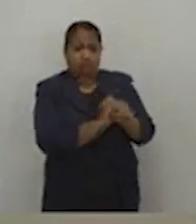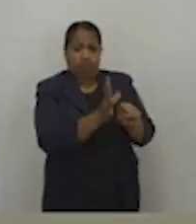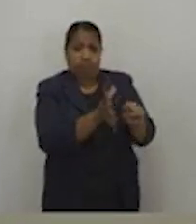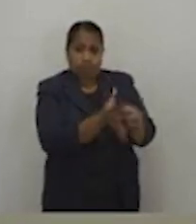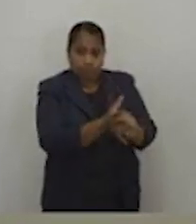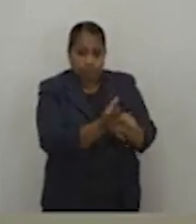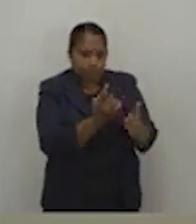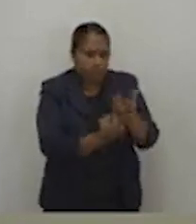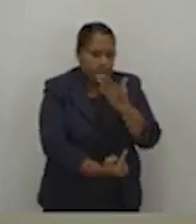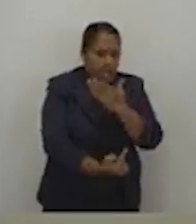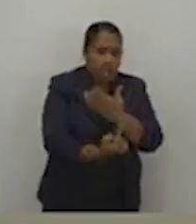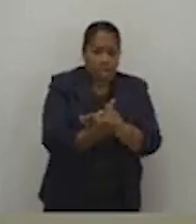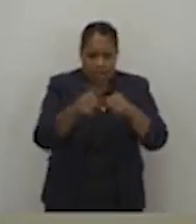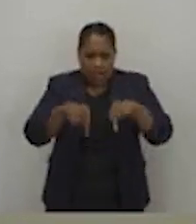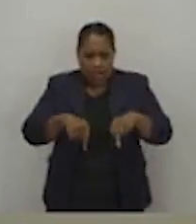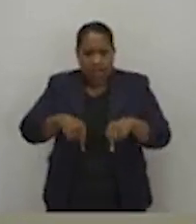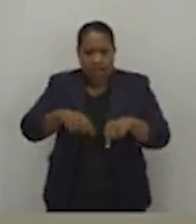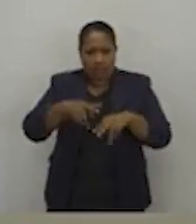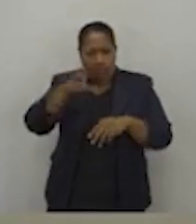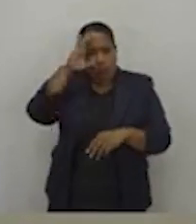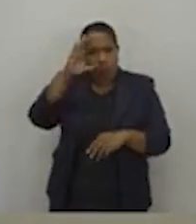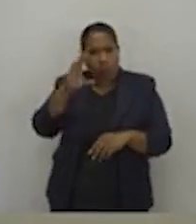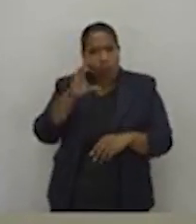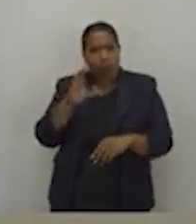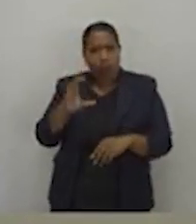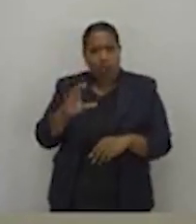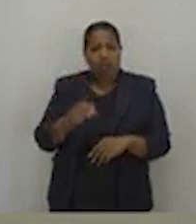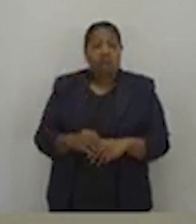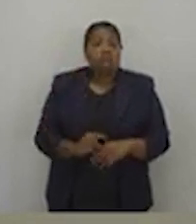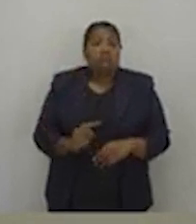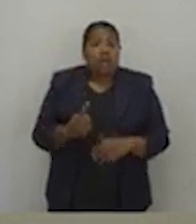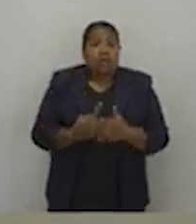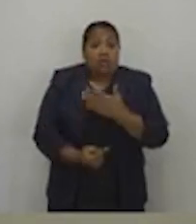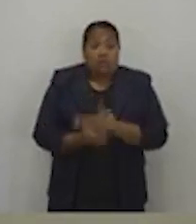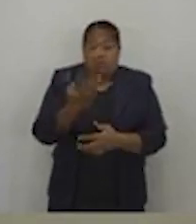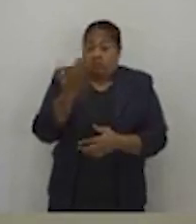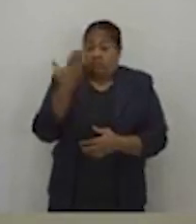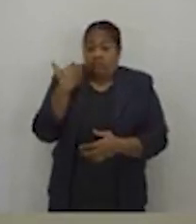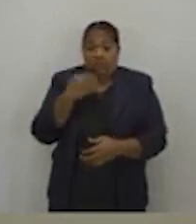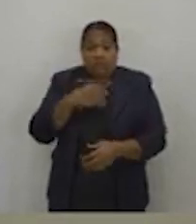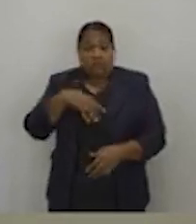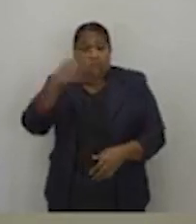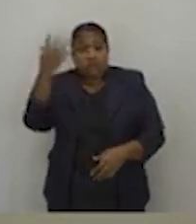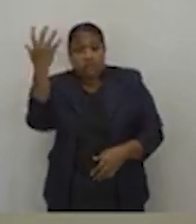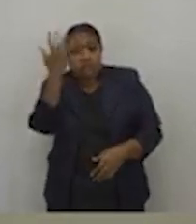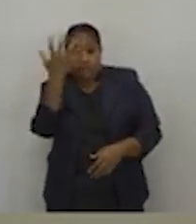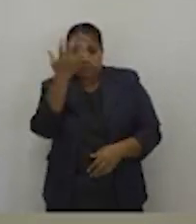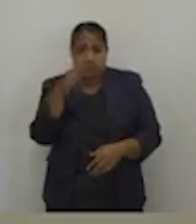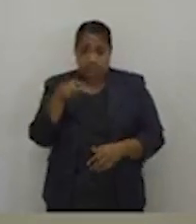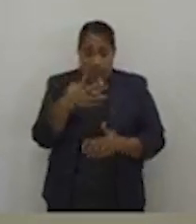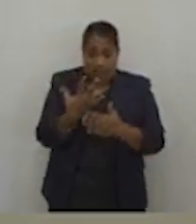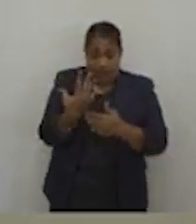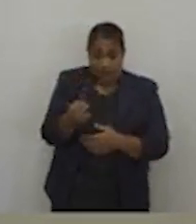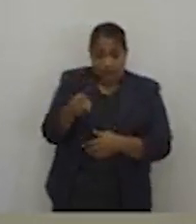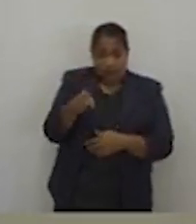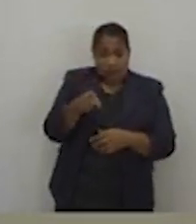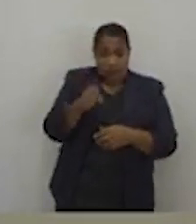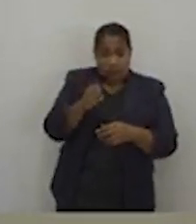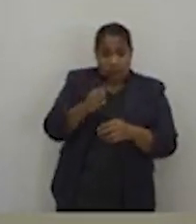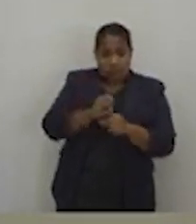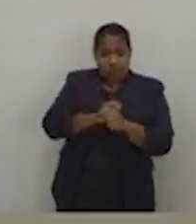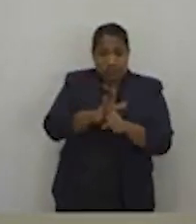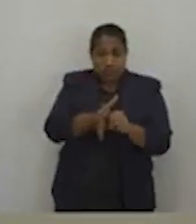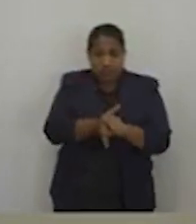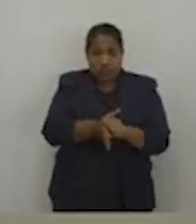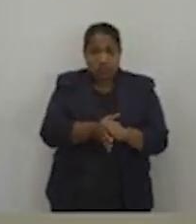entered the country. Back then, what was most frightening about having this pandemic here at home was not what we knew about